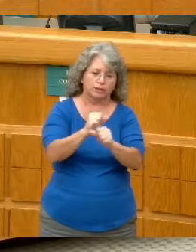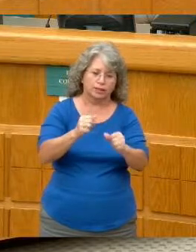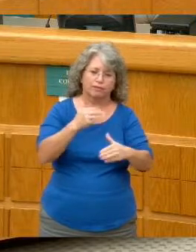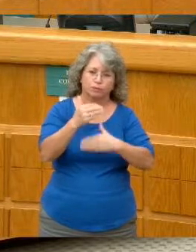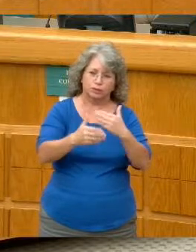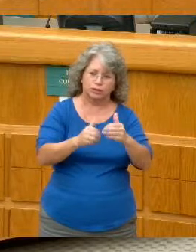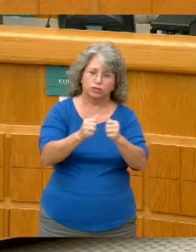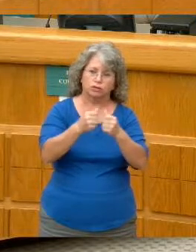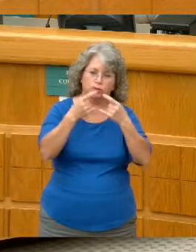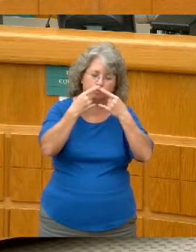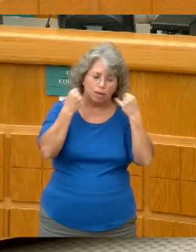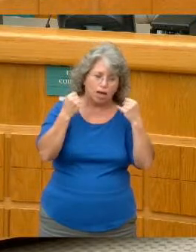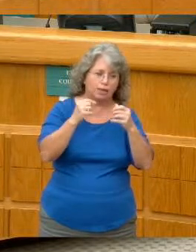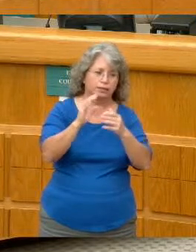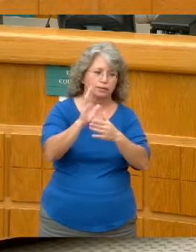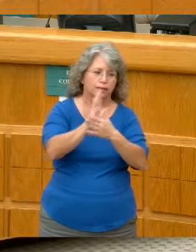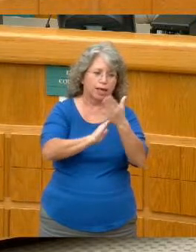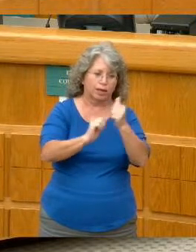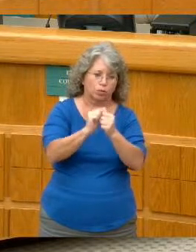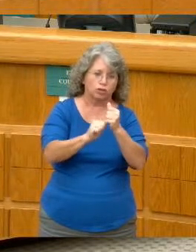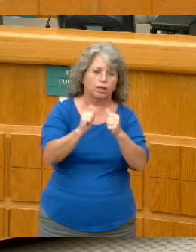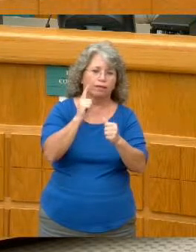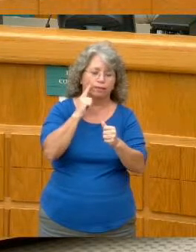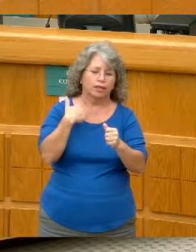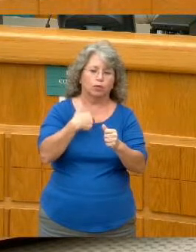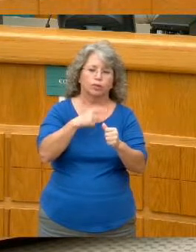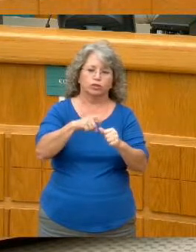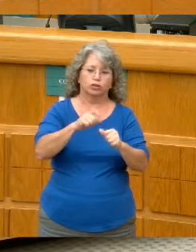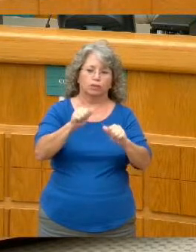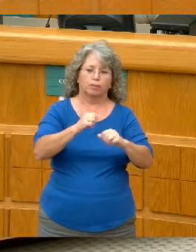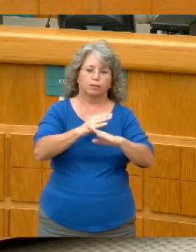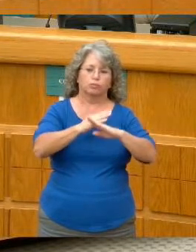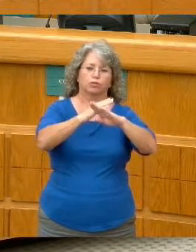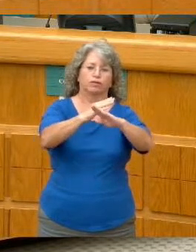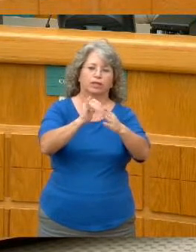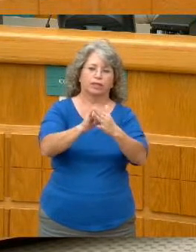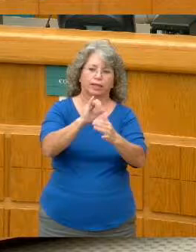washing and everything, I think we should be able to ward off the situation.